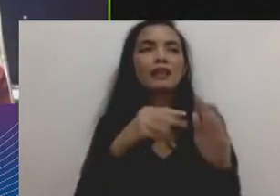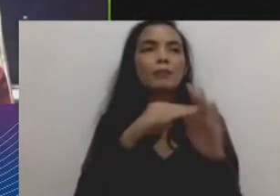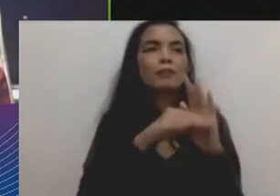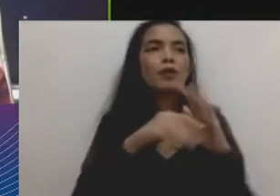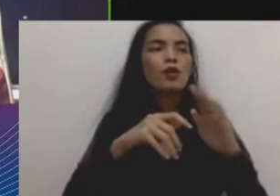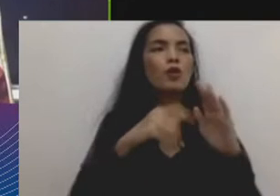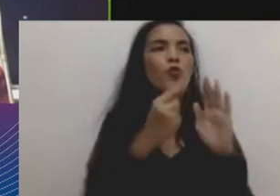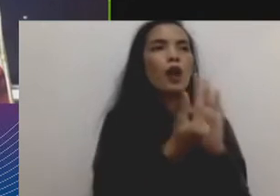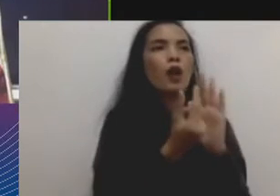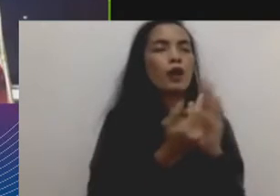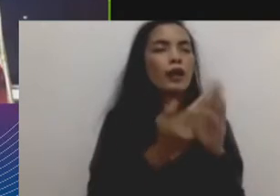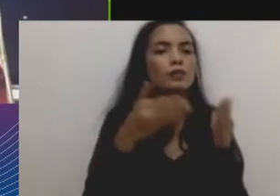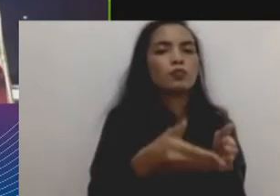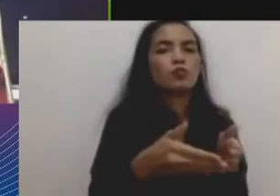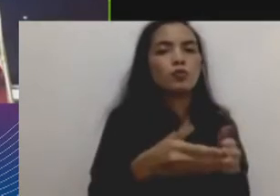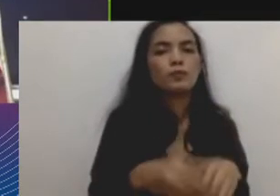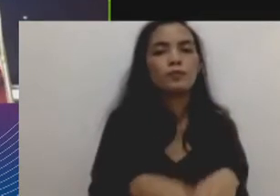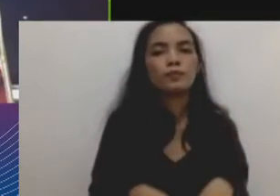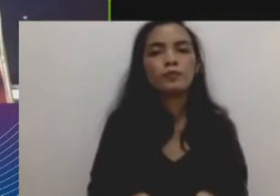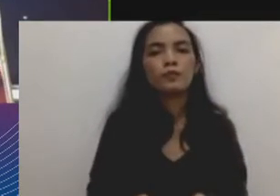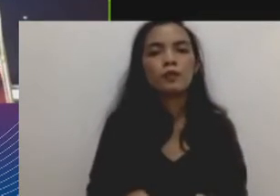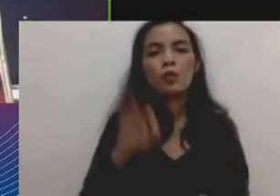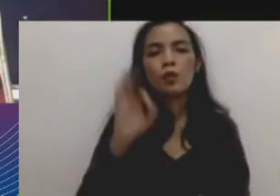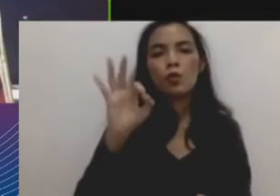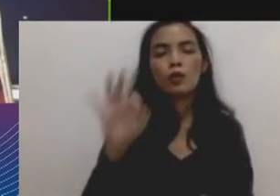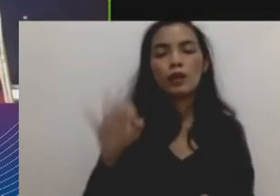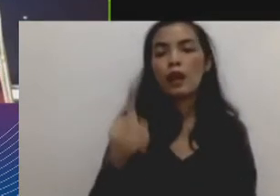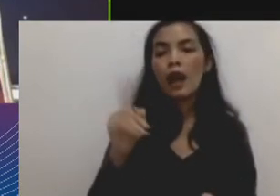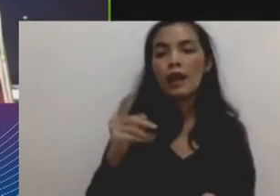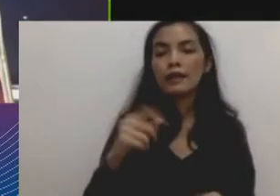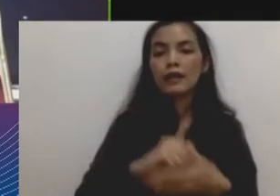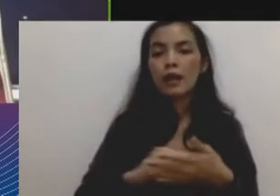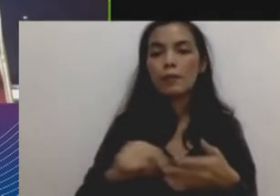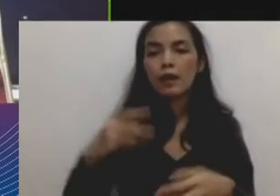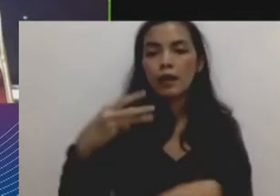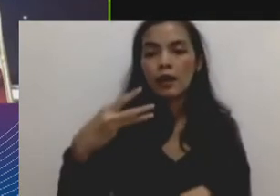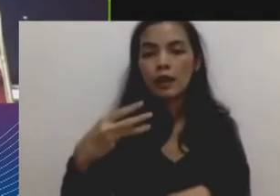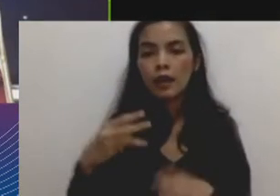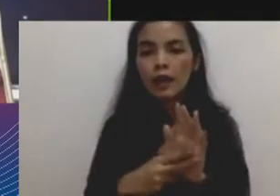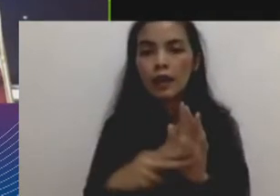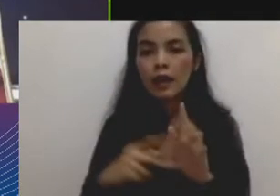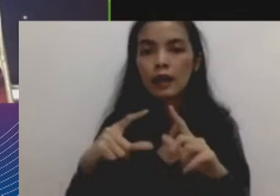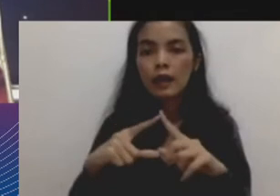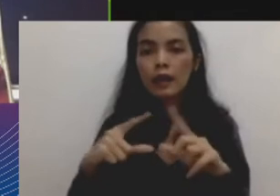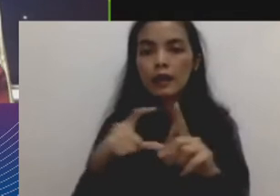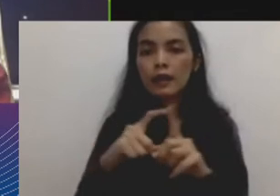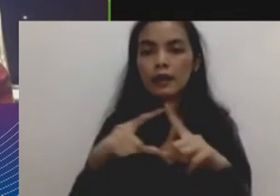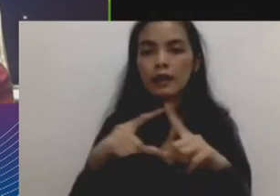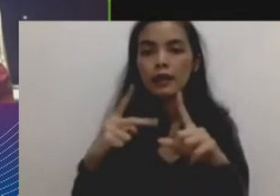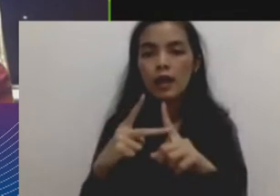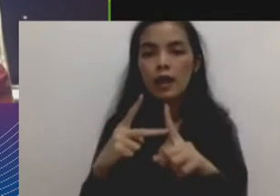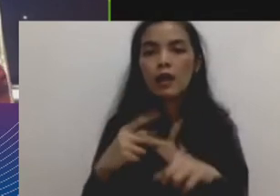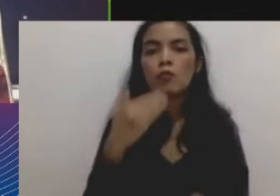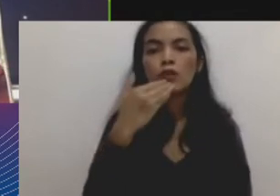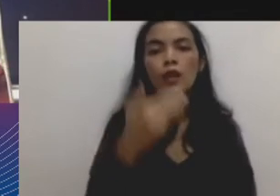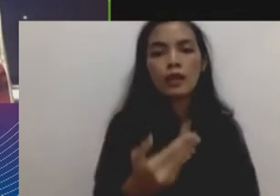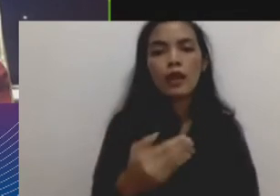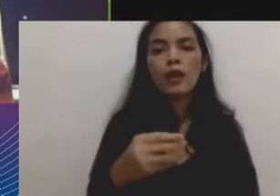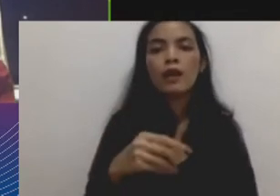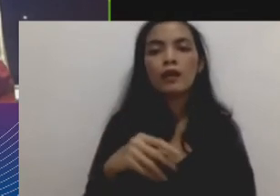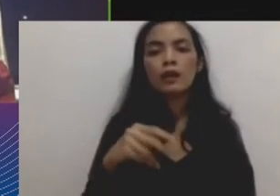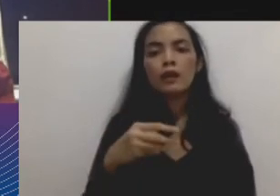from Enda Sofiani send a questions to at America Facebook untuk Ibu